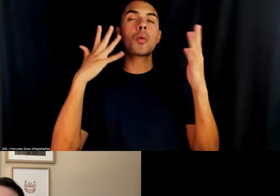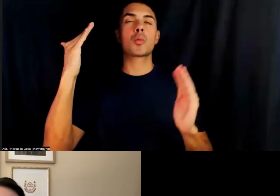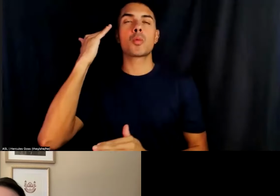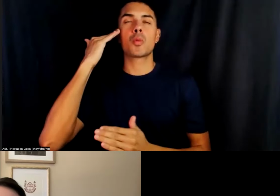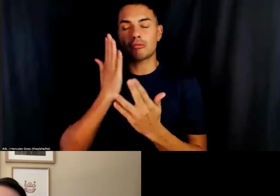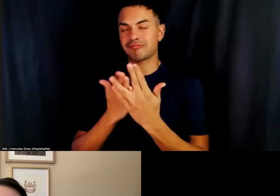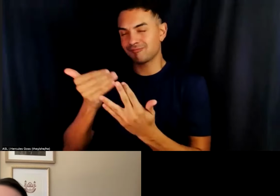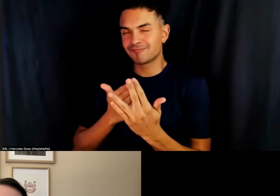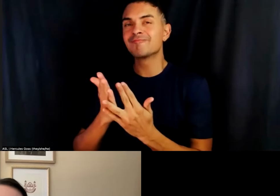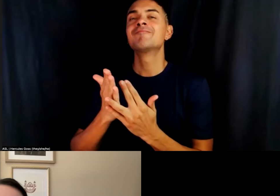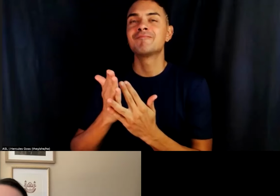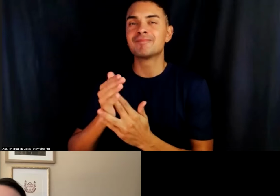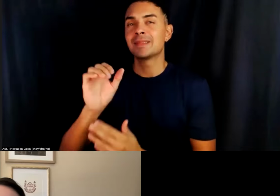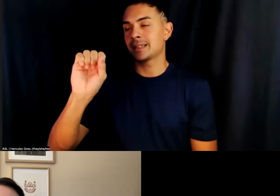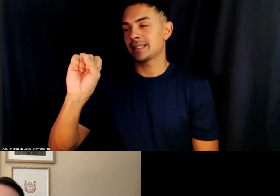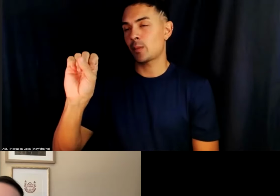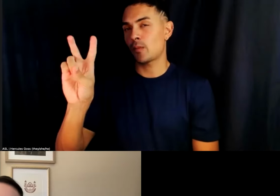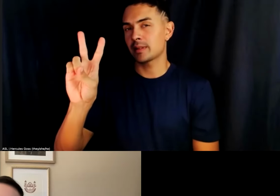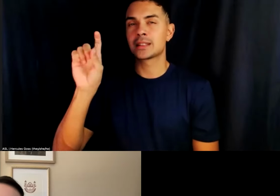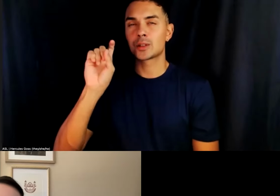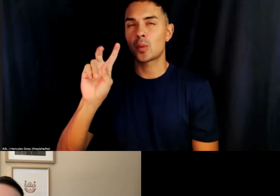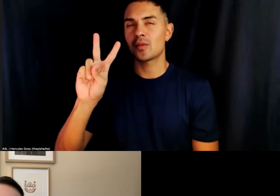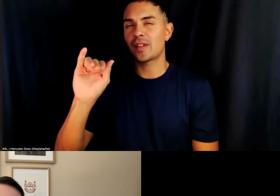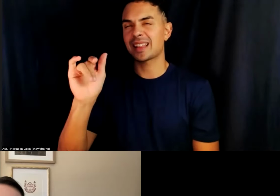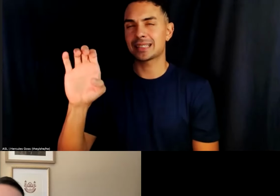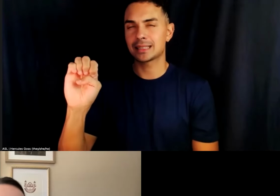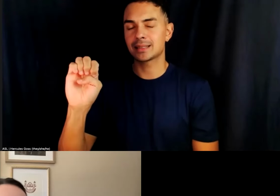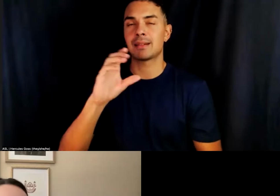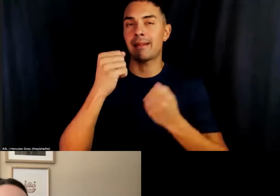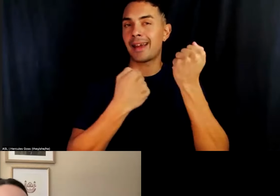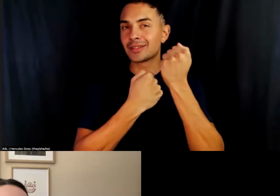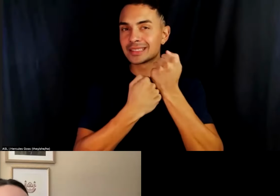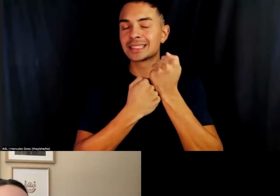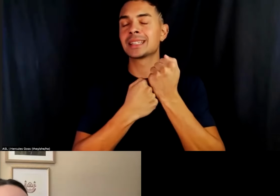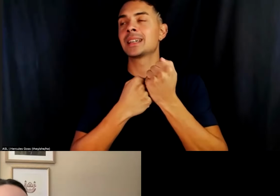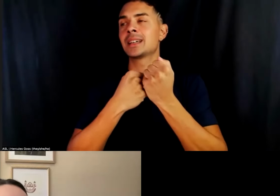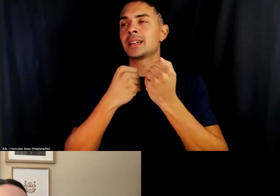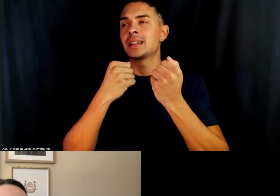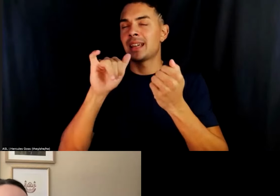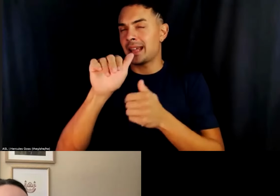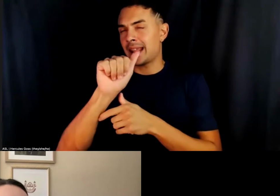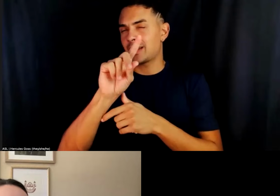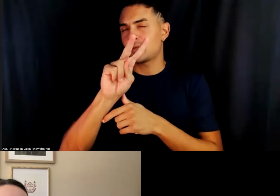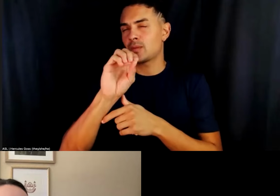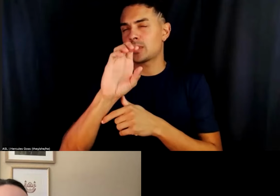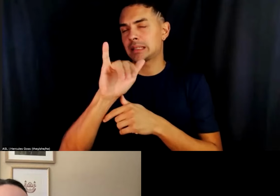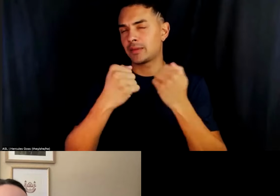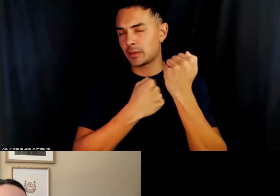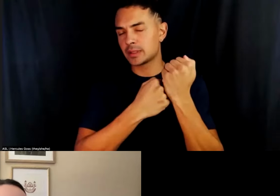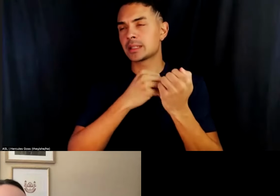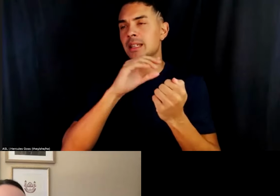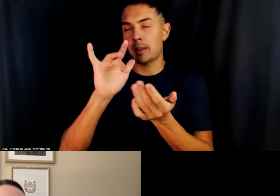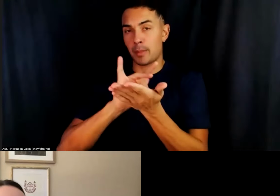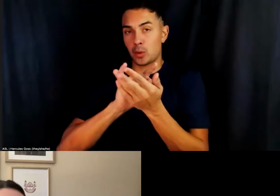a lot of other parts of sexual violence, sexual assault advocacy, and of course, today we're just talking about that medical response.